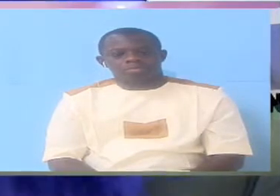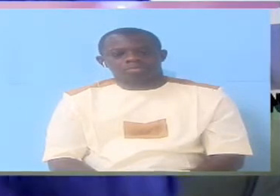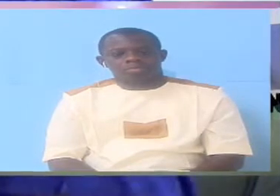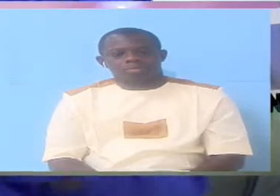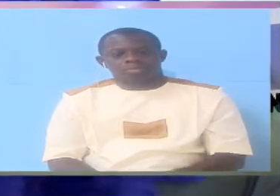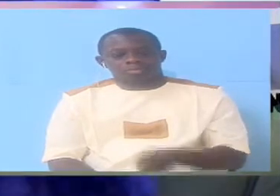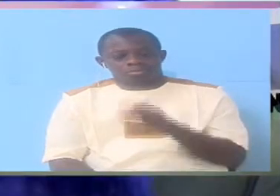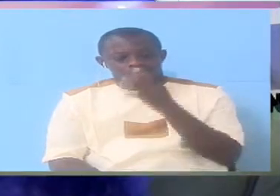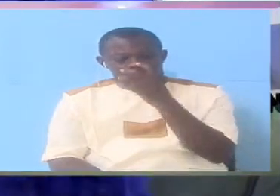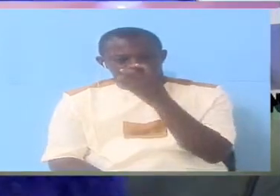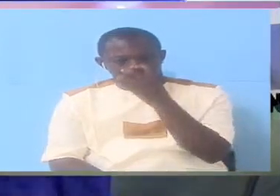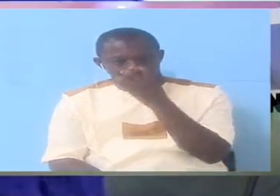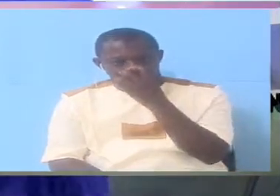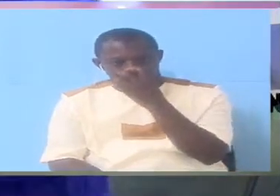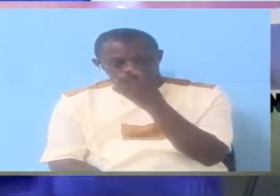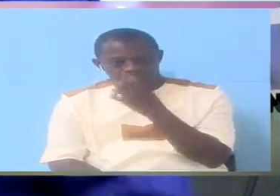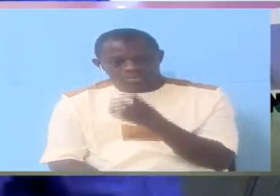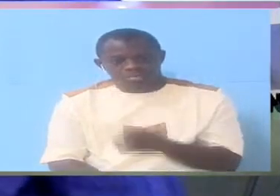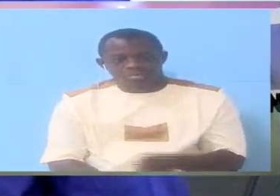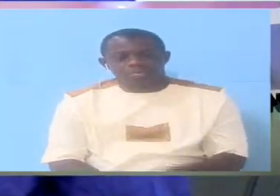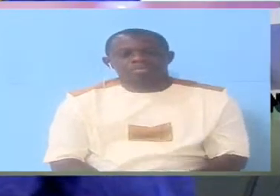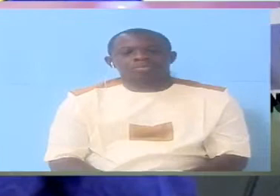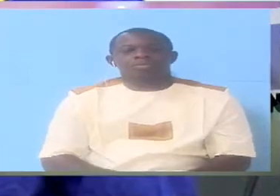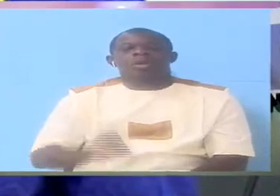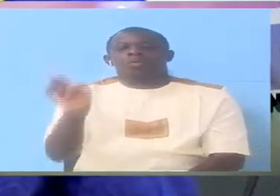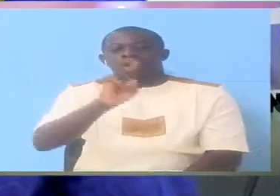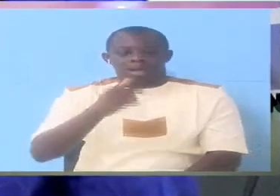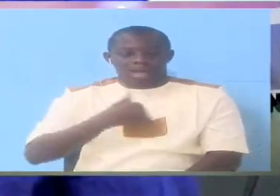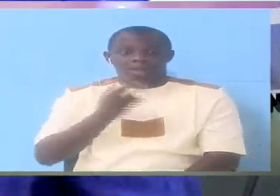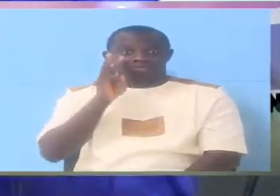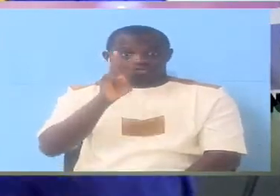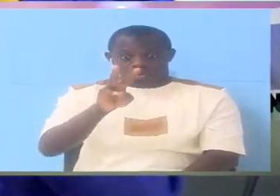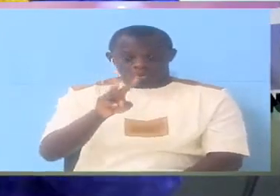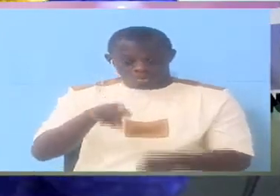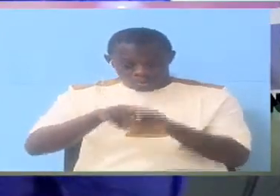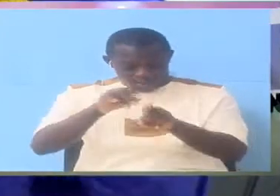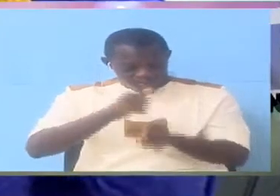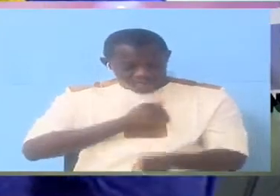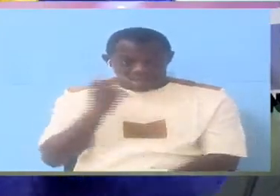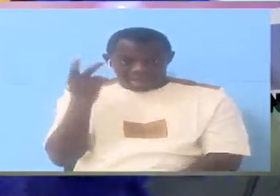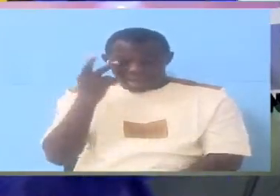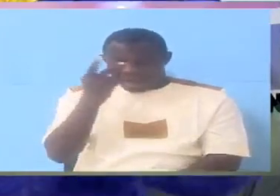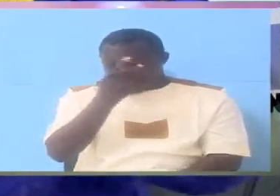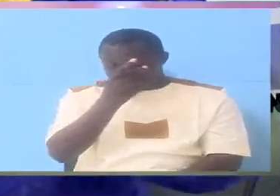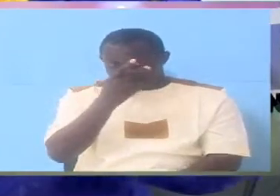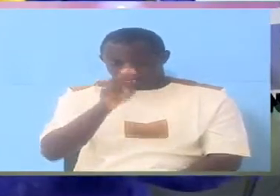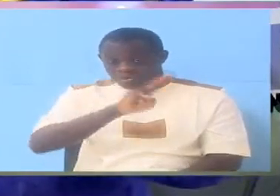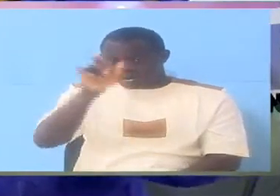Kabiri be gindigan o julu kilon be ibulol balale. What I saw with my own eyes.